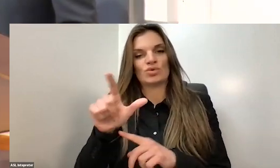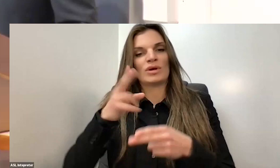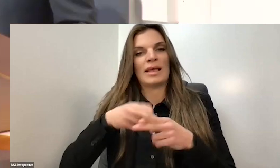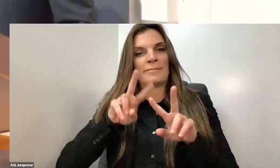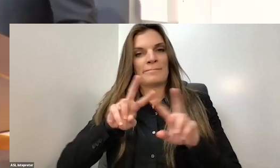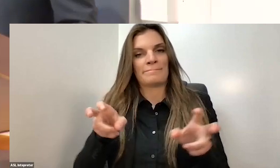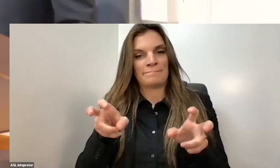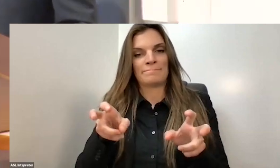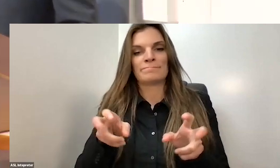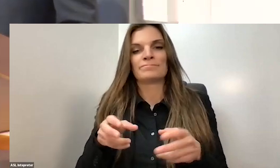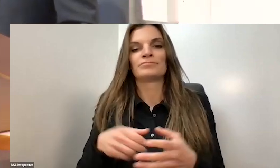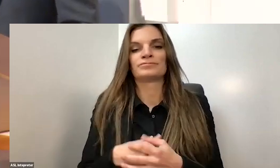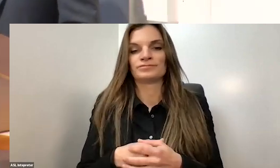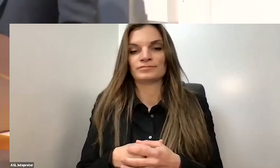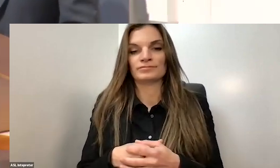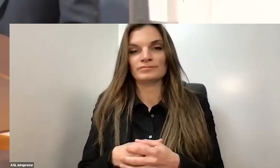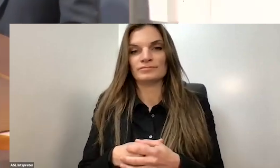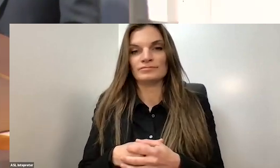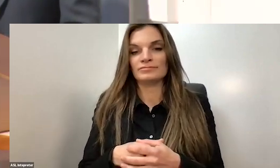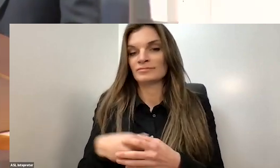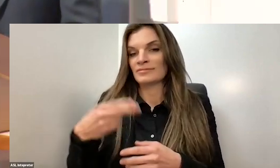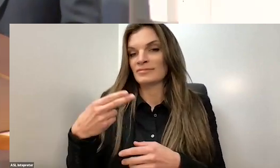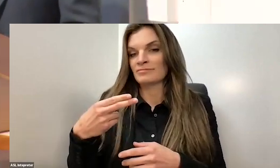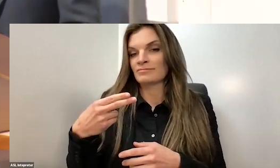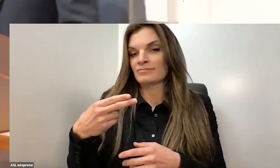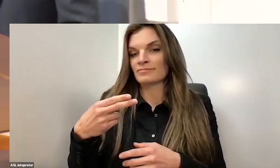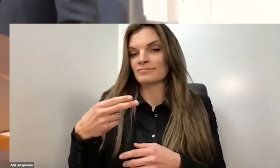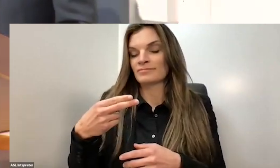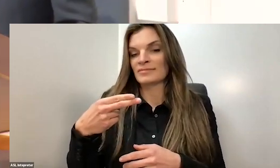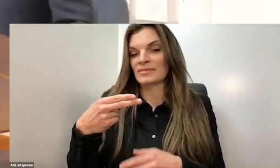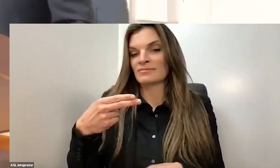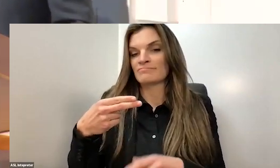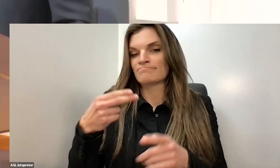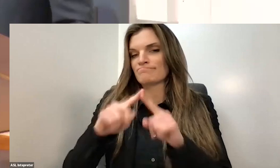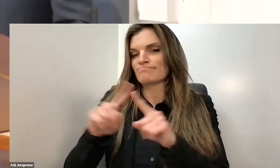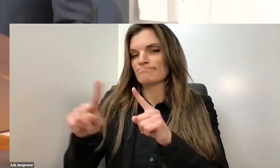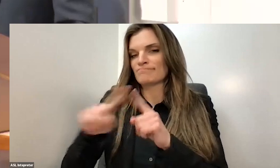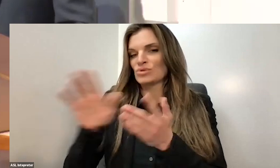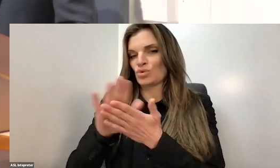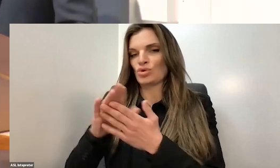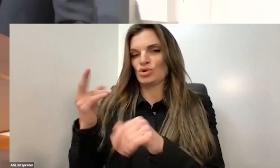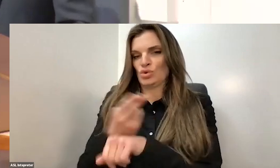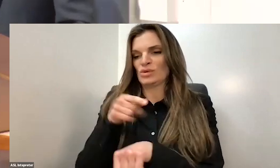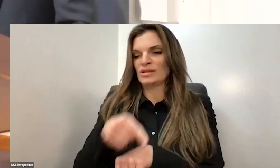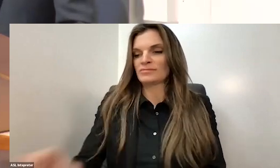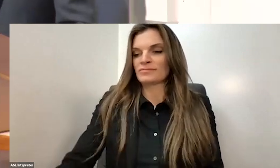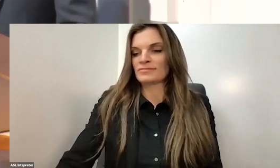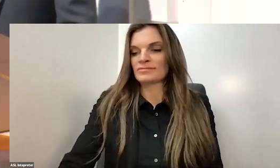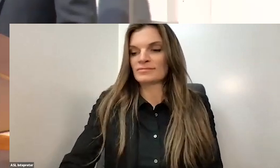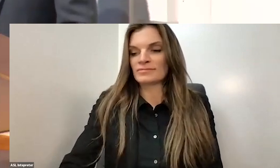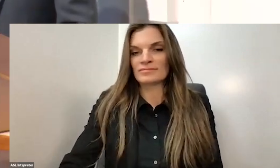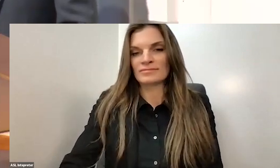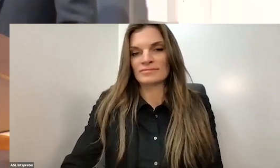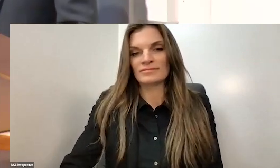the HECVAT. If that sounds familiar, it's because it's used by hundreds of schools worldwide and by numerous